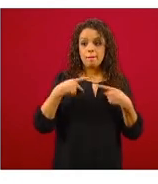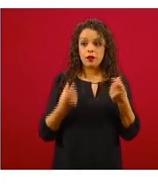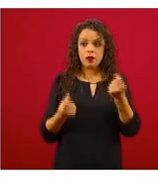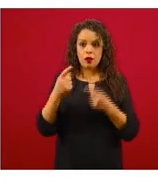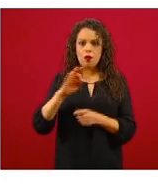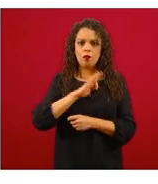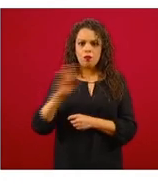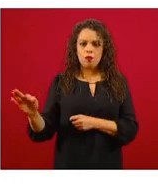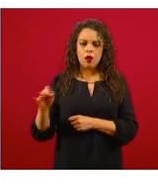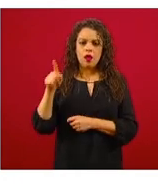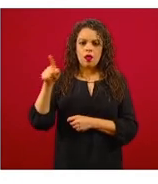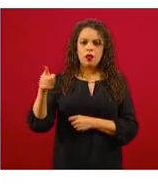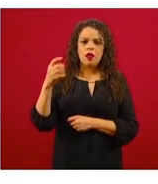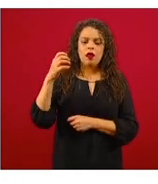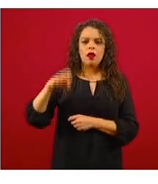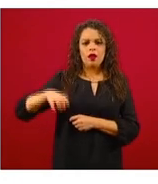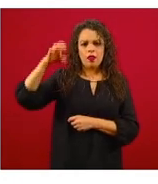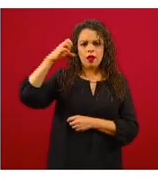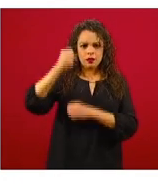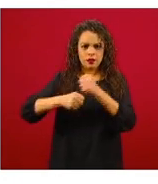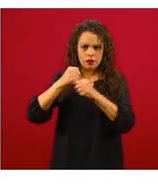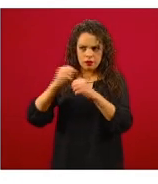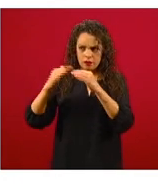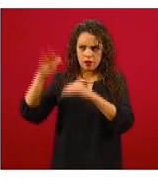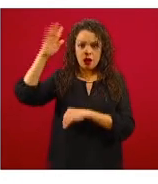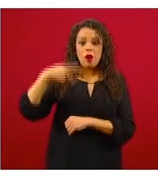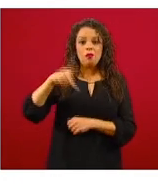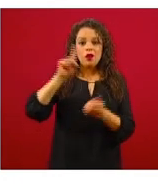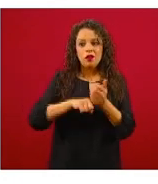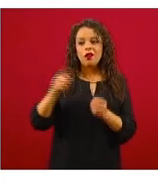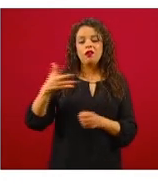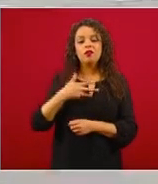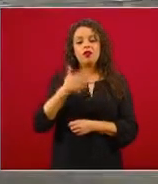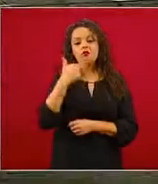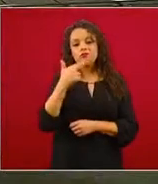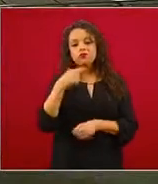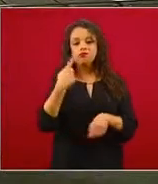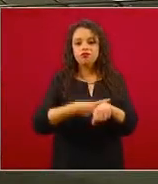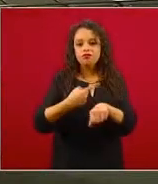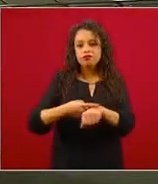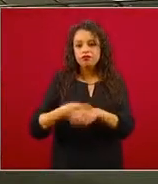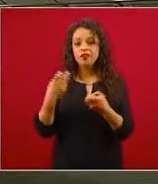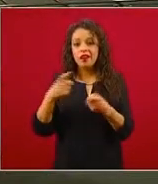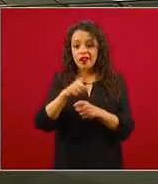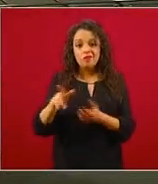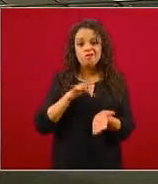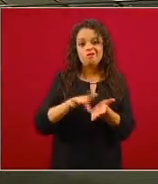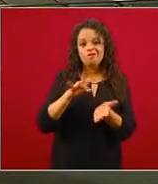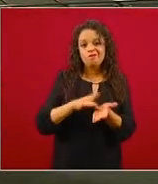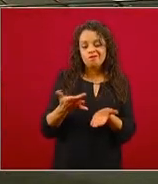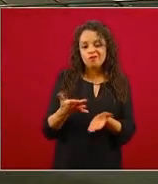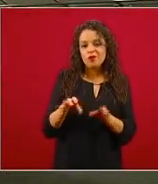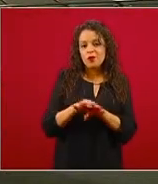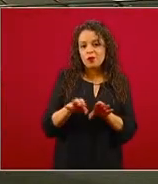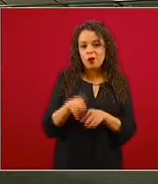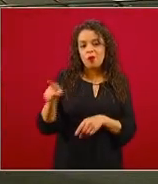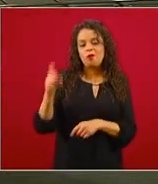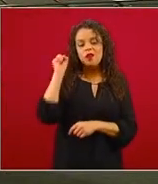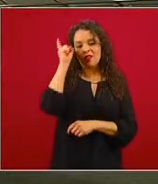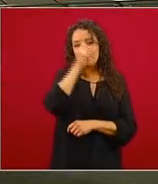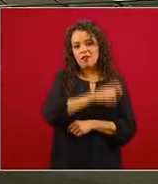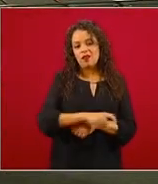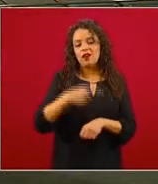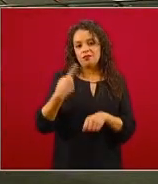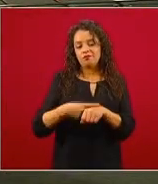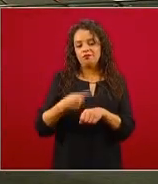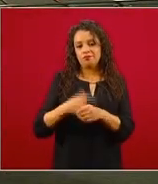60 years old and they have diabetes, and so that's going to be harder to overcome. So what